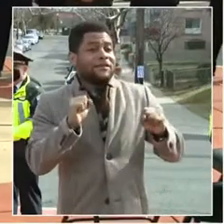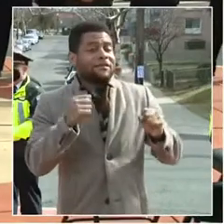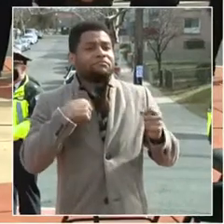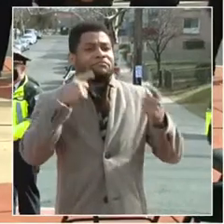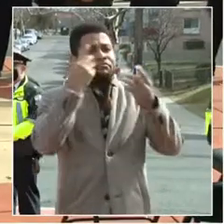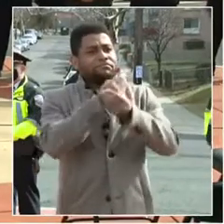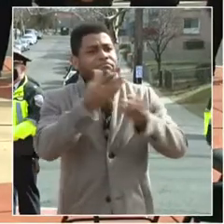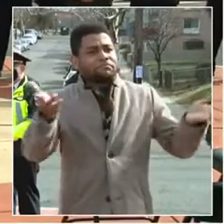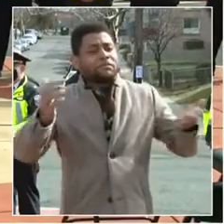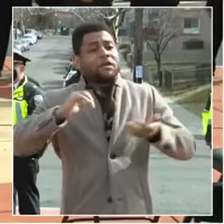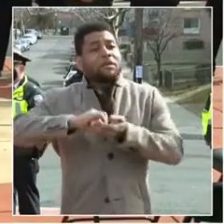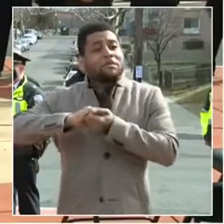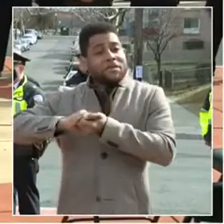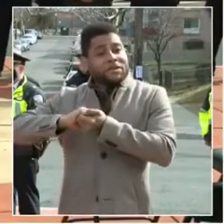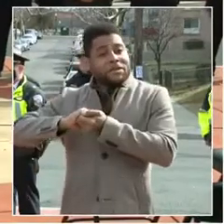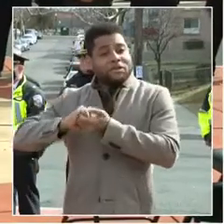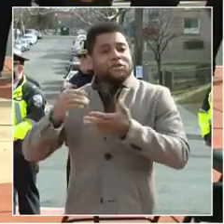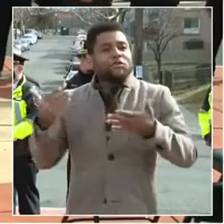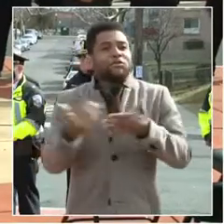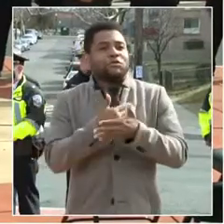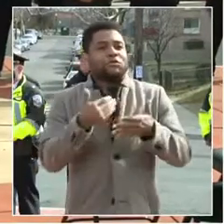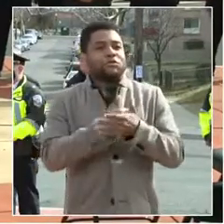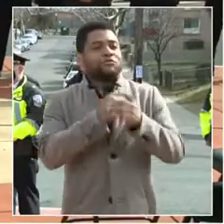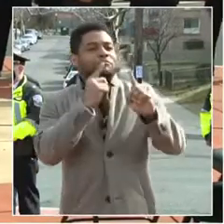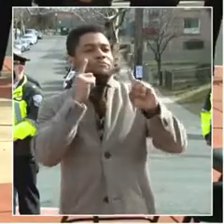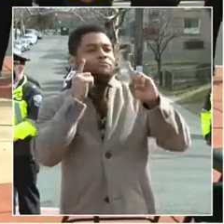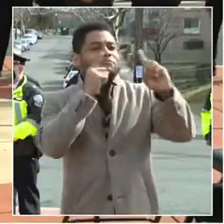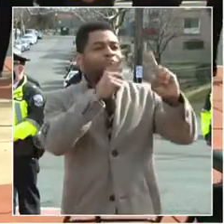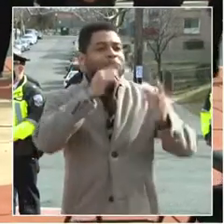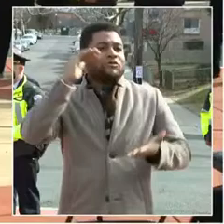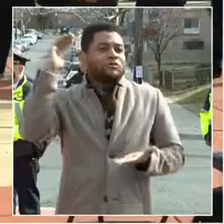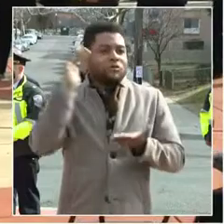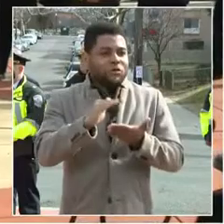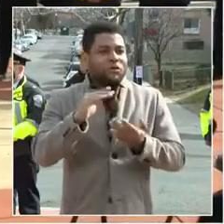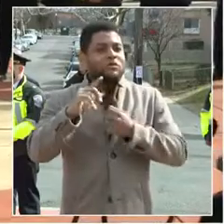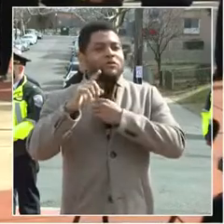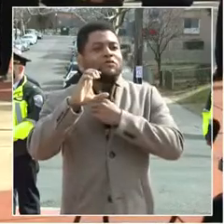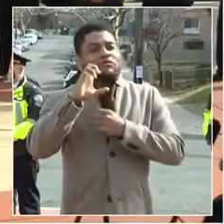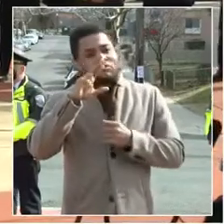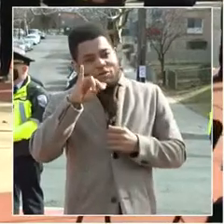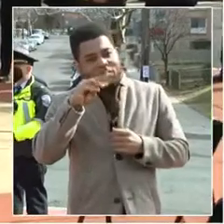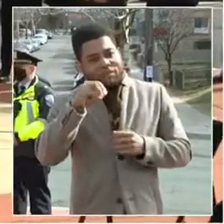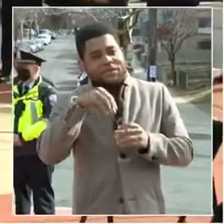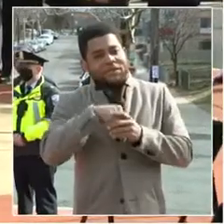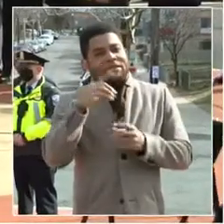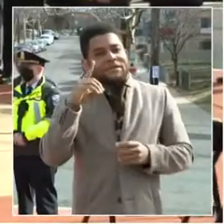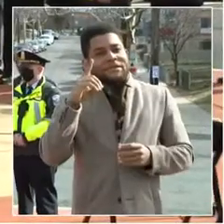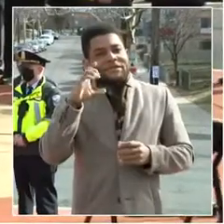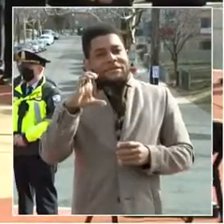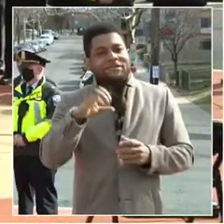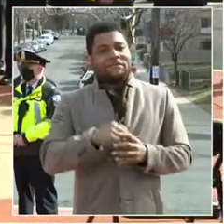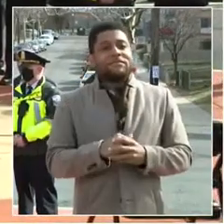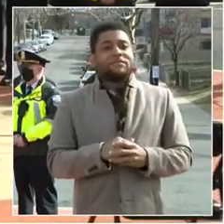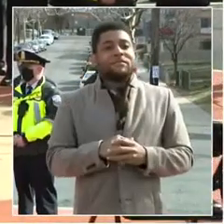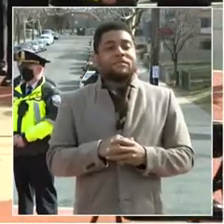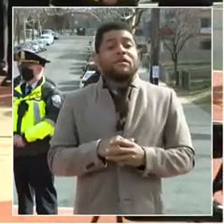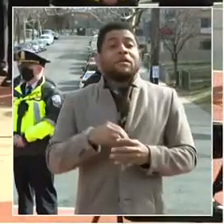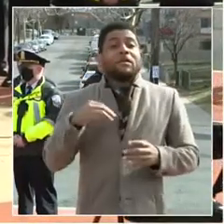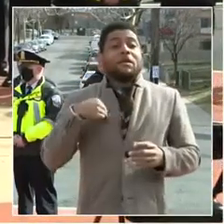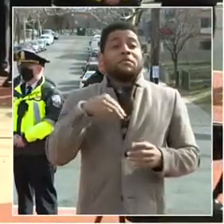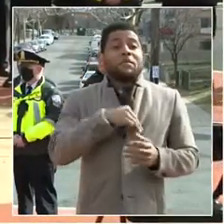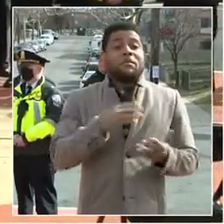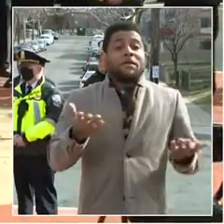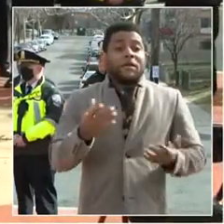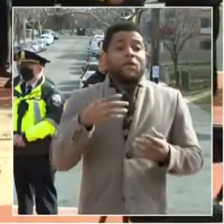efforts to combat violent crime in Washington, D.C. I'm joined by members of our public safety